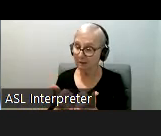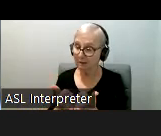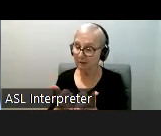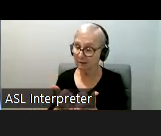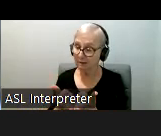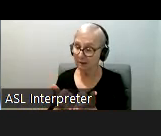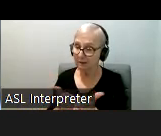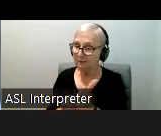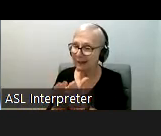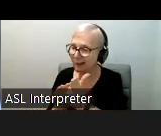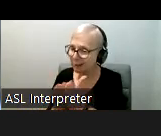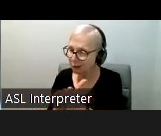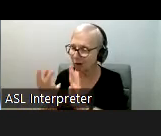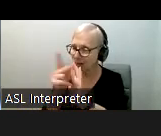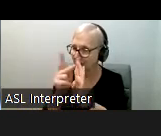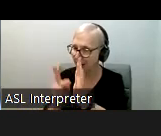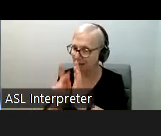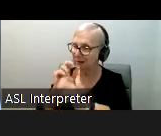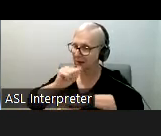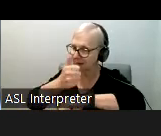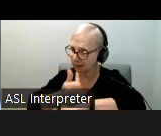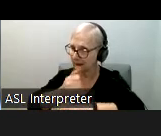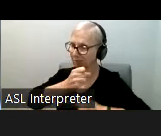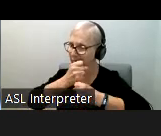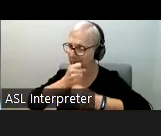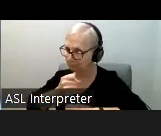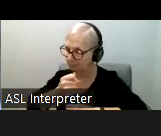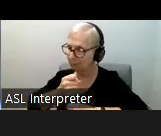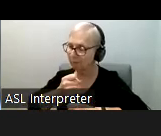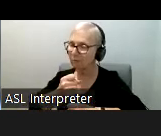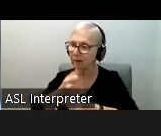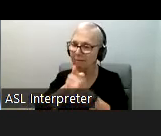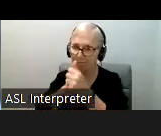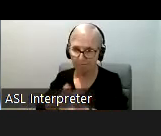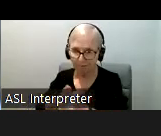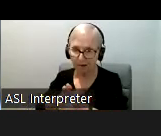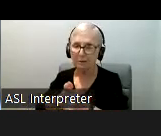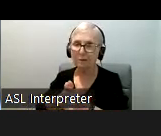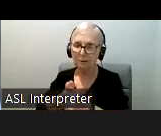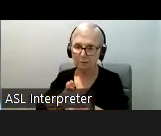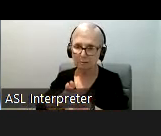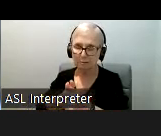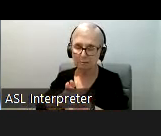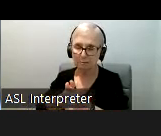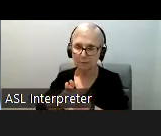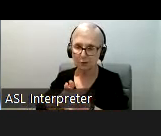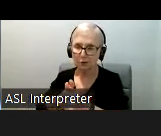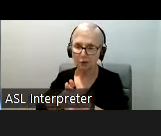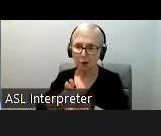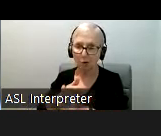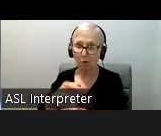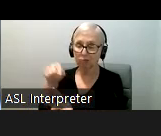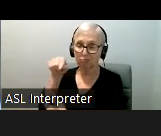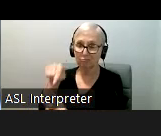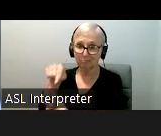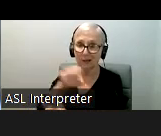having sureties that policies are in place and followed. And so I think, you know, in that one context, it could really kind of come back to that to make sure that there's